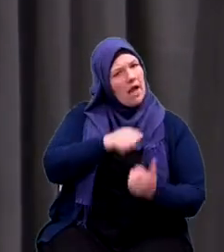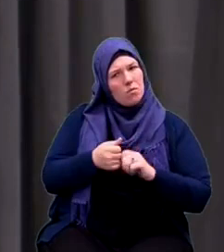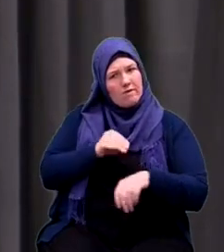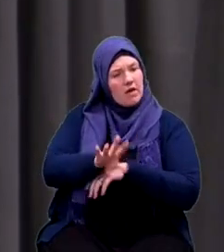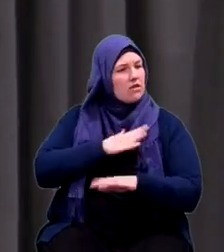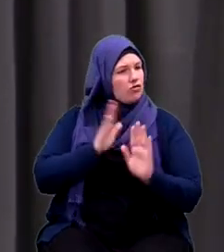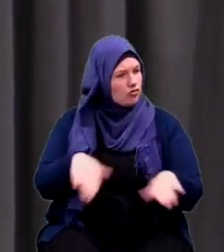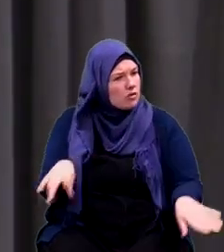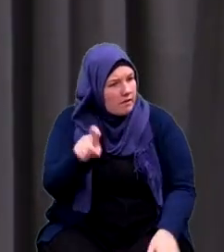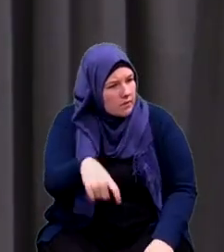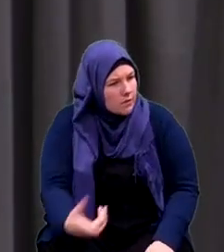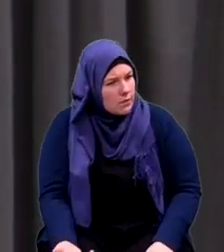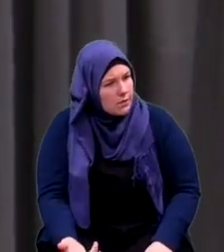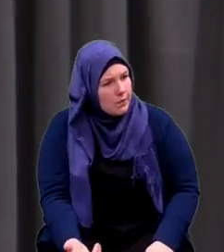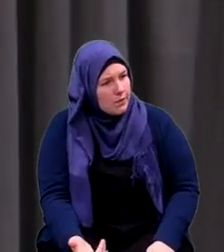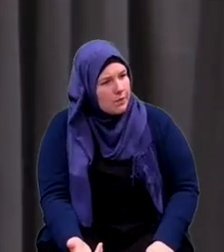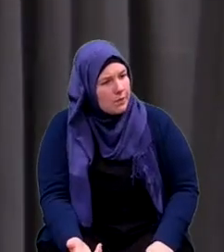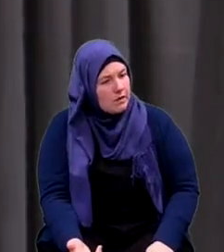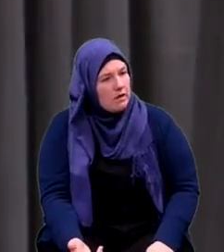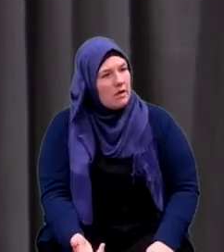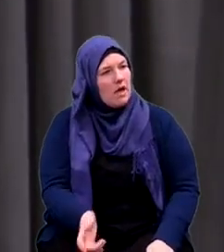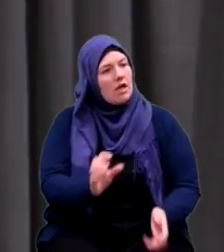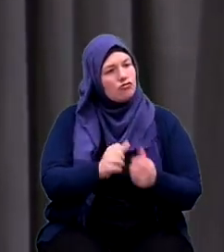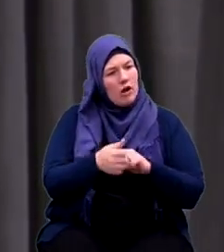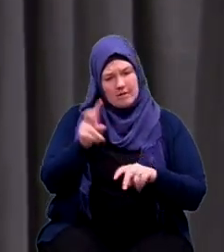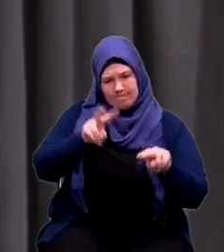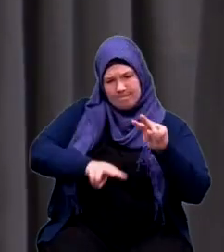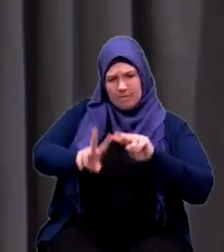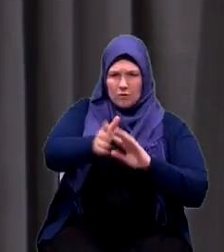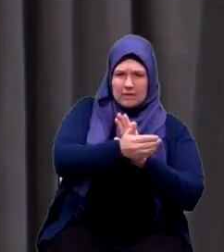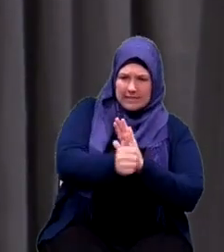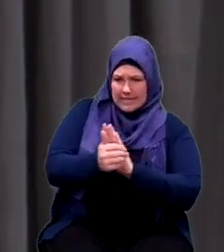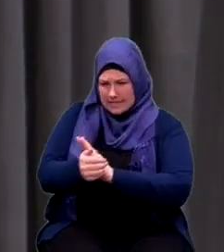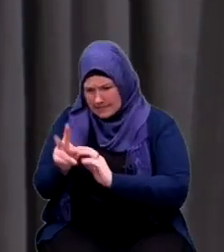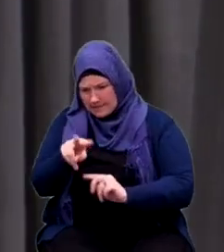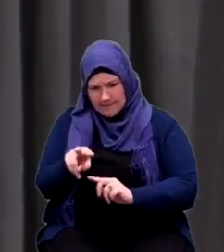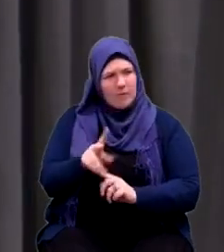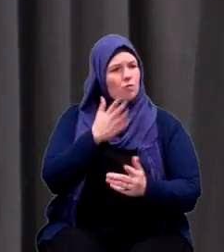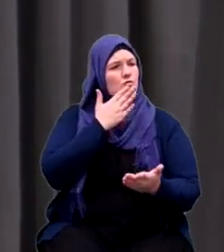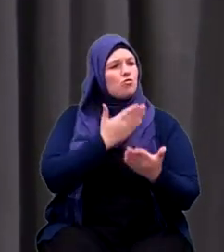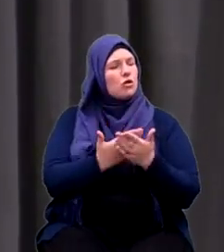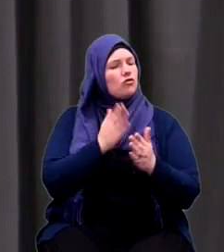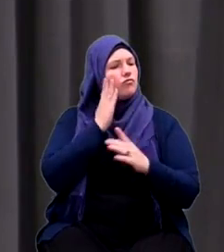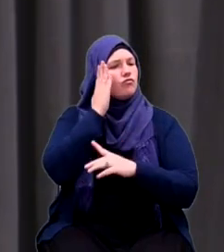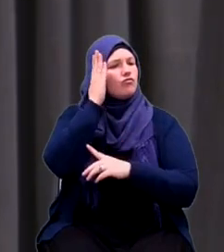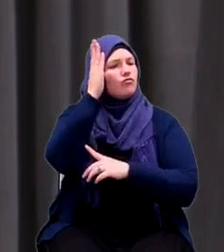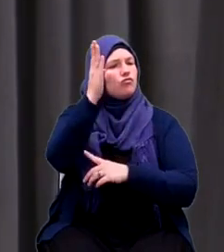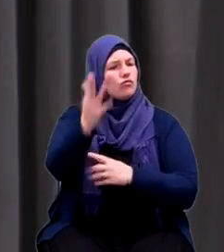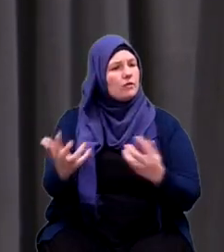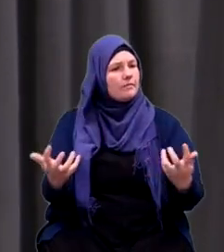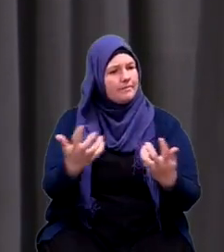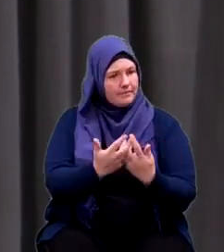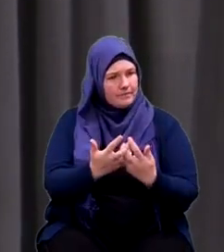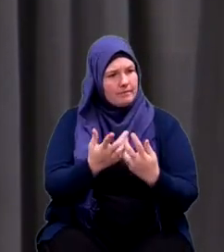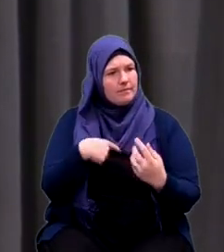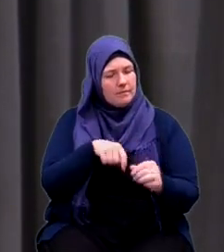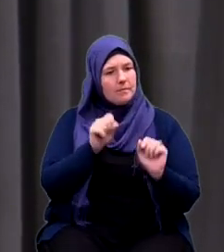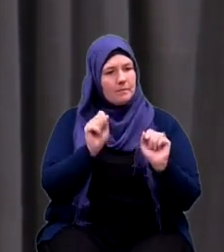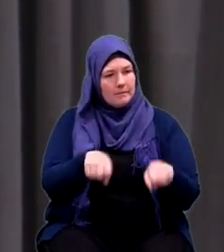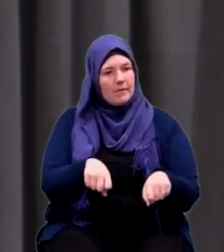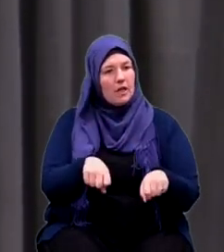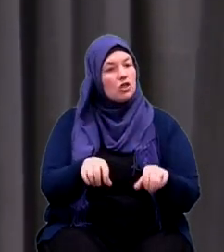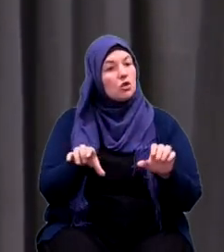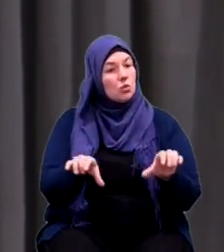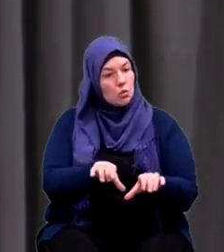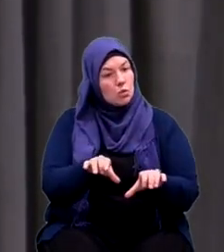advise our children to identify their points of strength so that they can